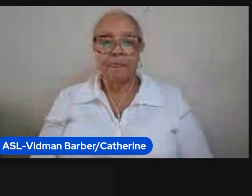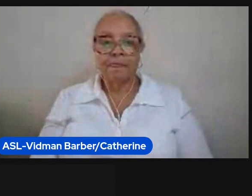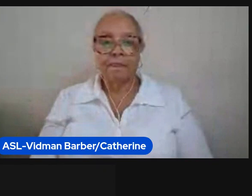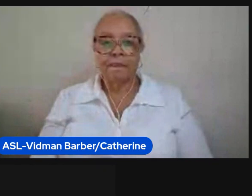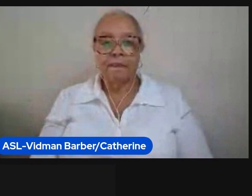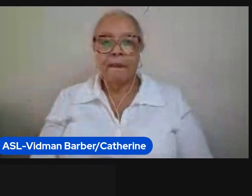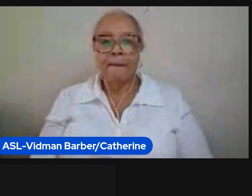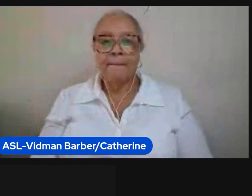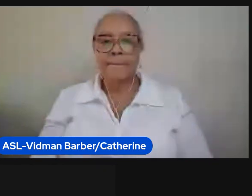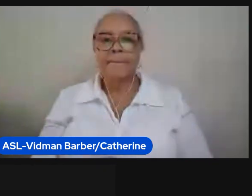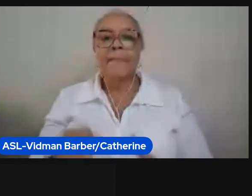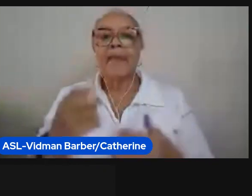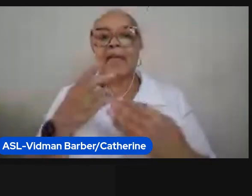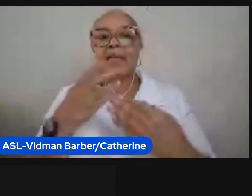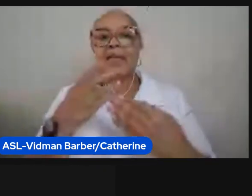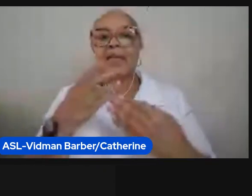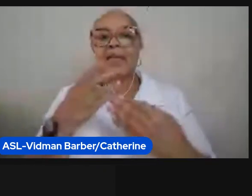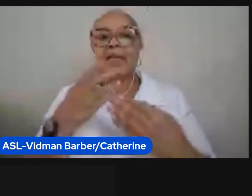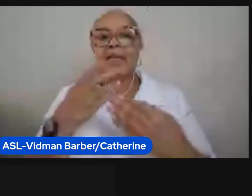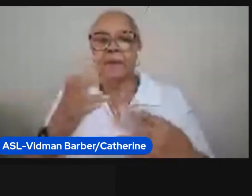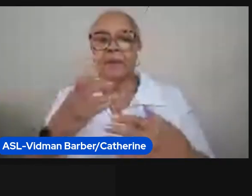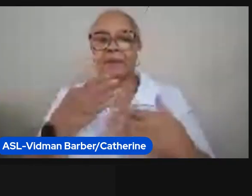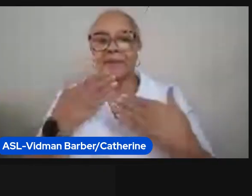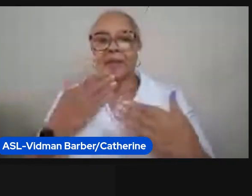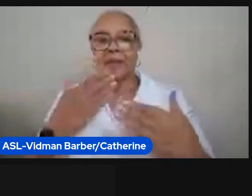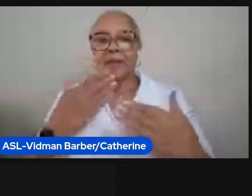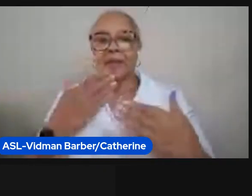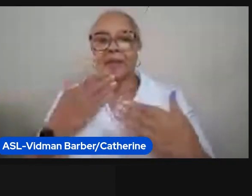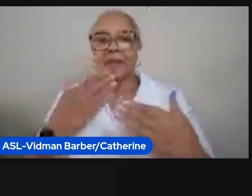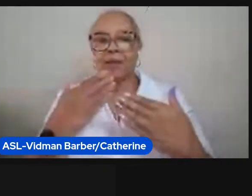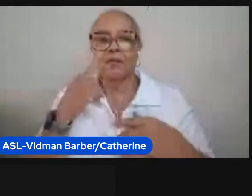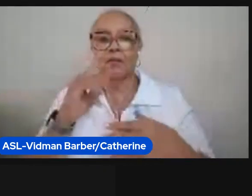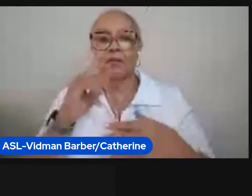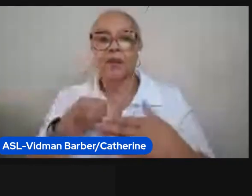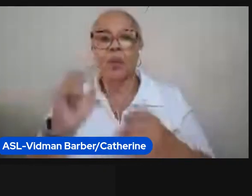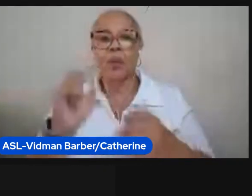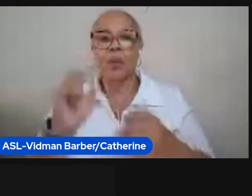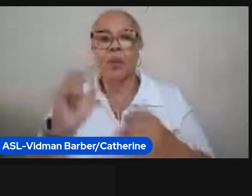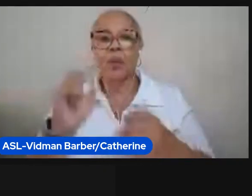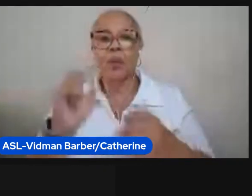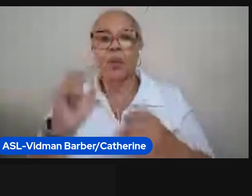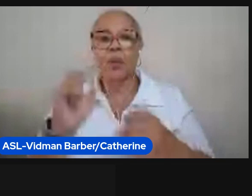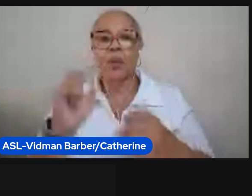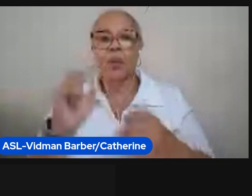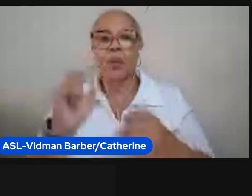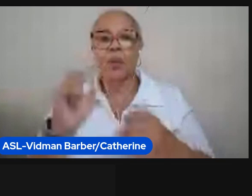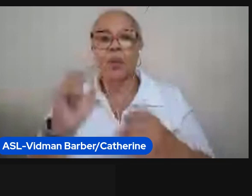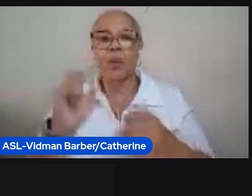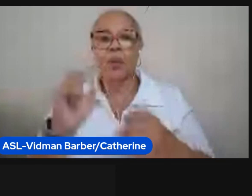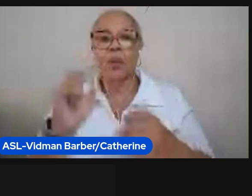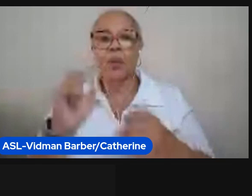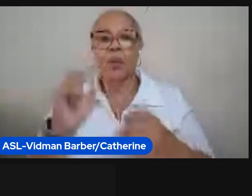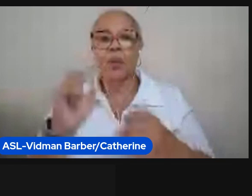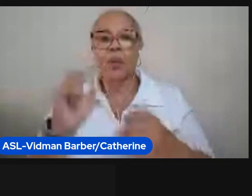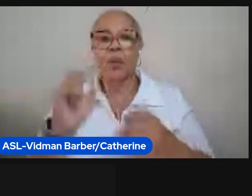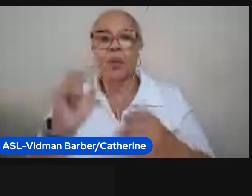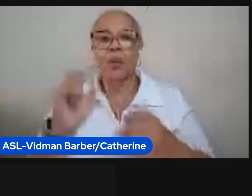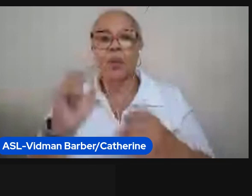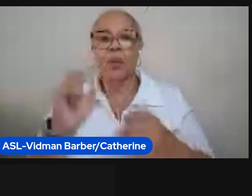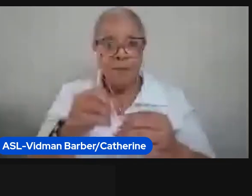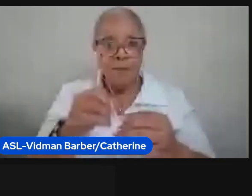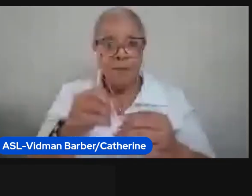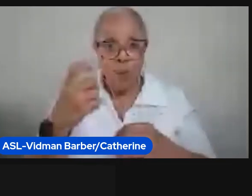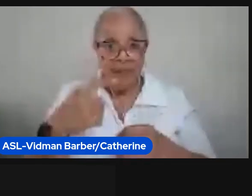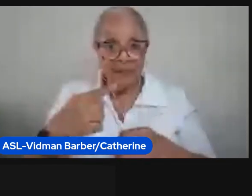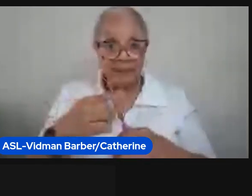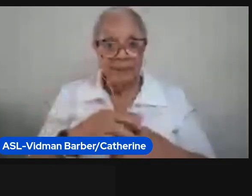Yeah, thank you very much. Thank you for that. Okay, I don't know, maybe we could just take one more question. So, talking